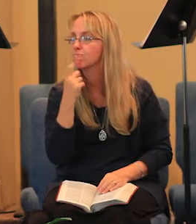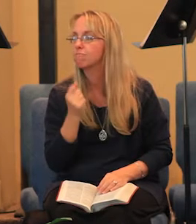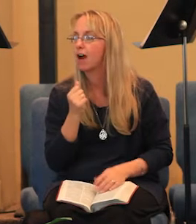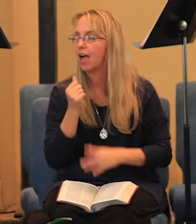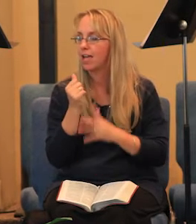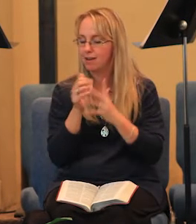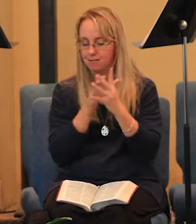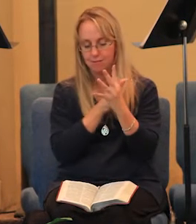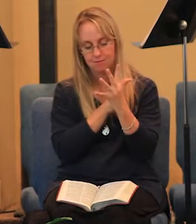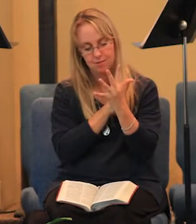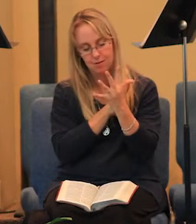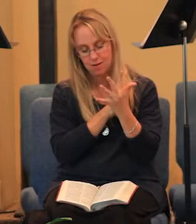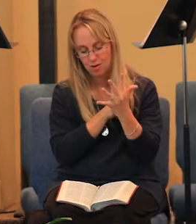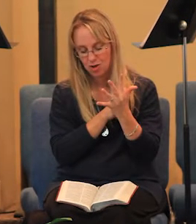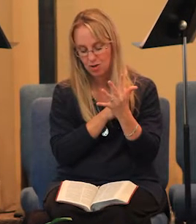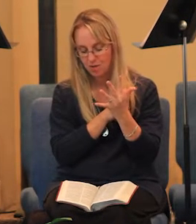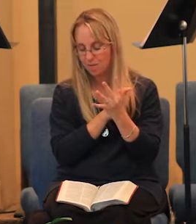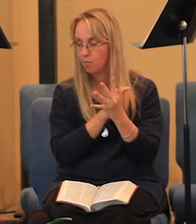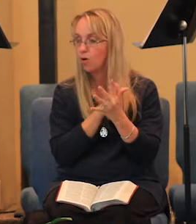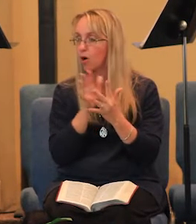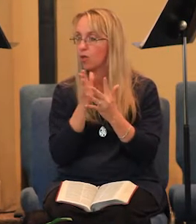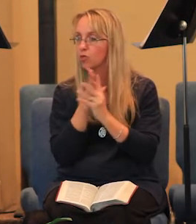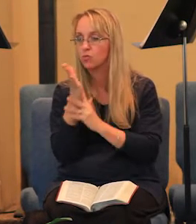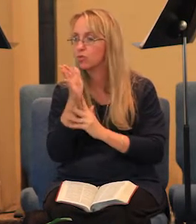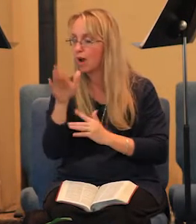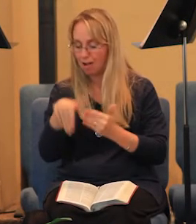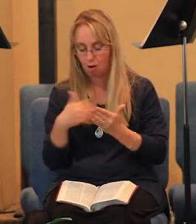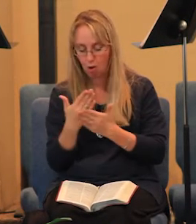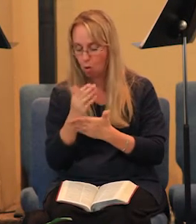woven throughout Scripture.